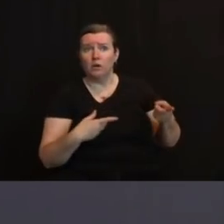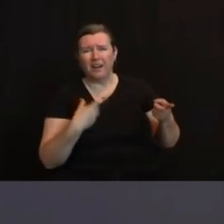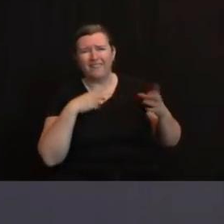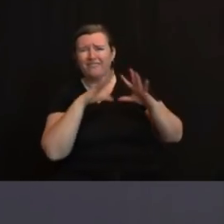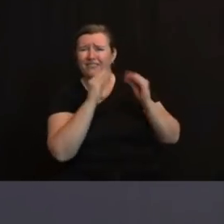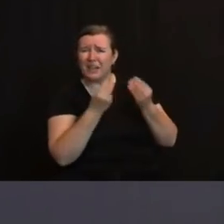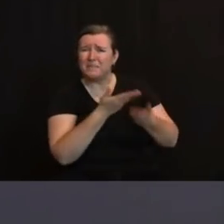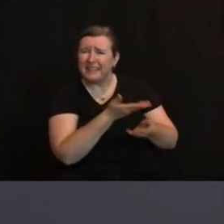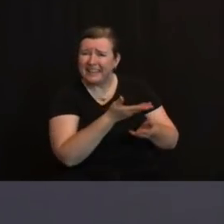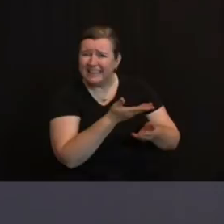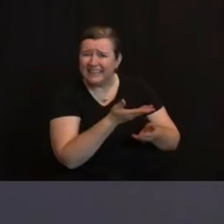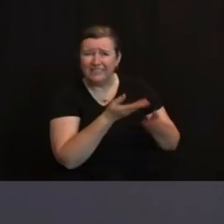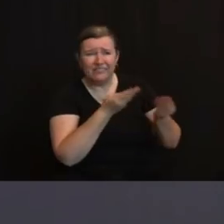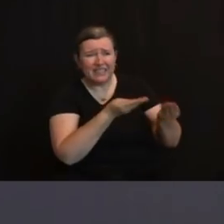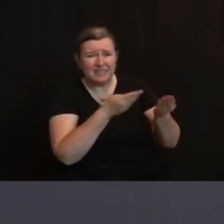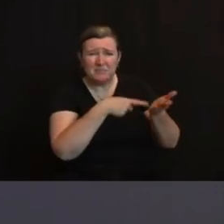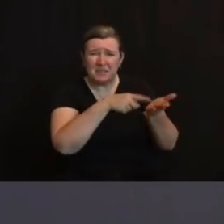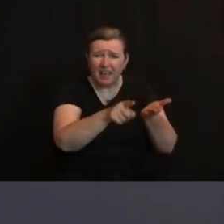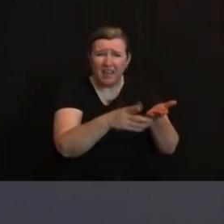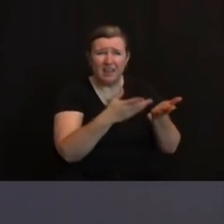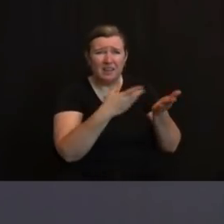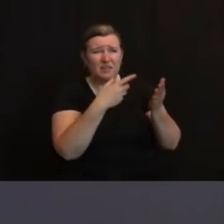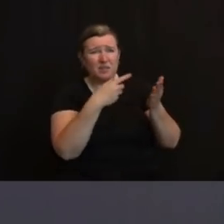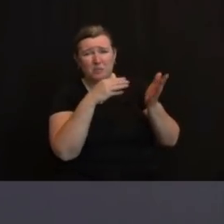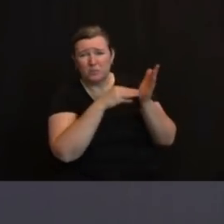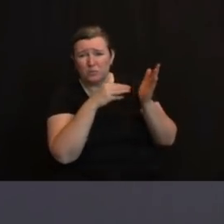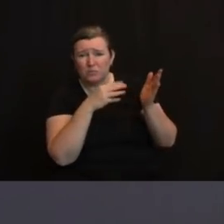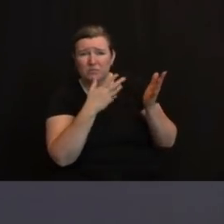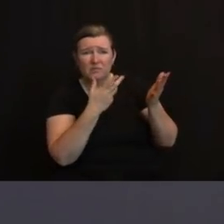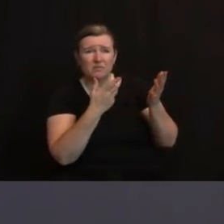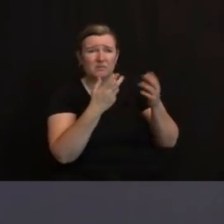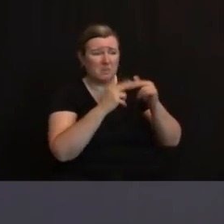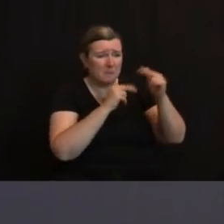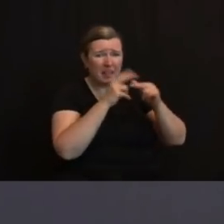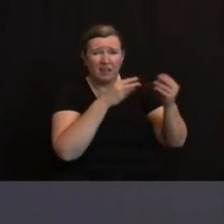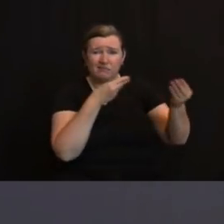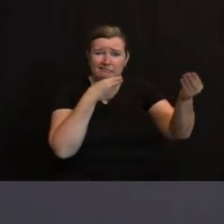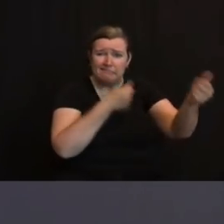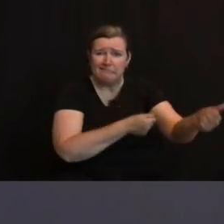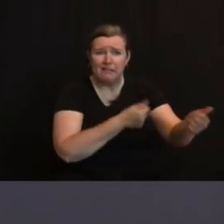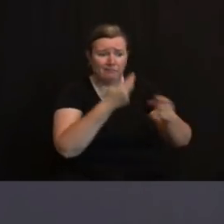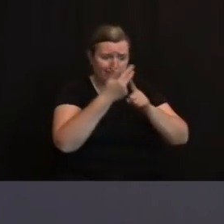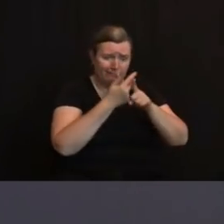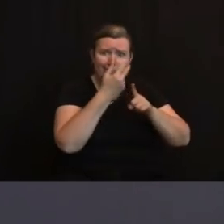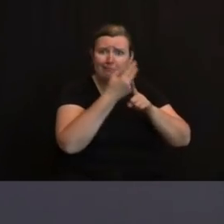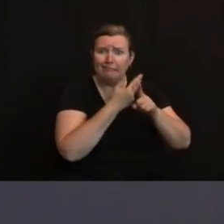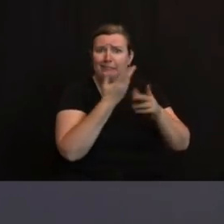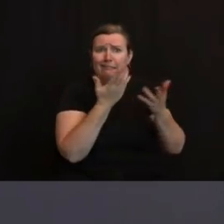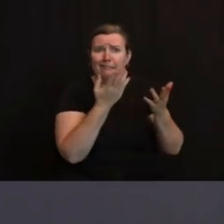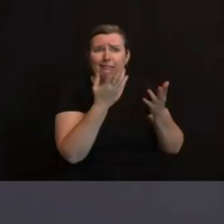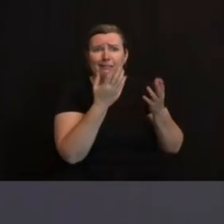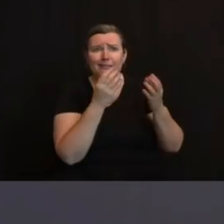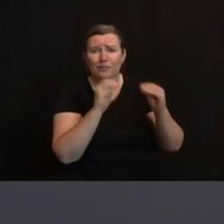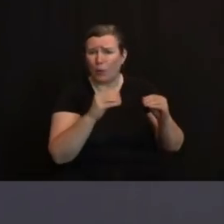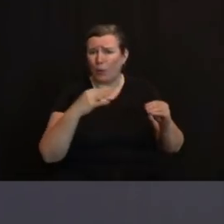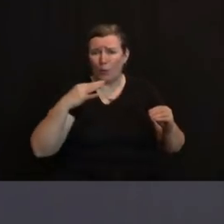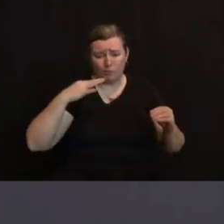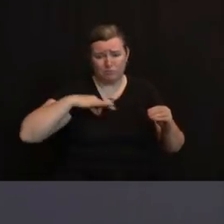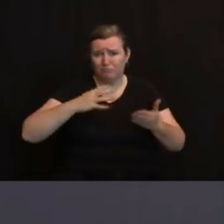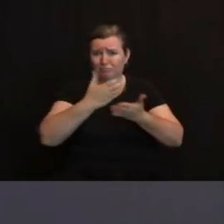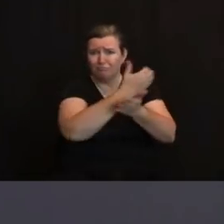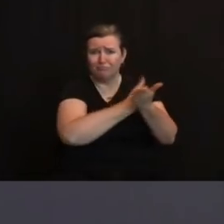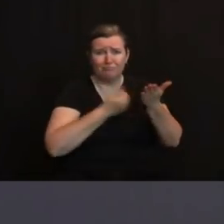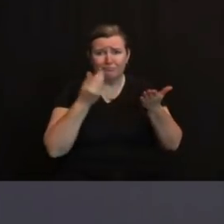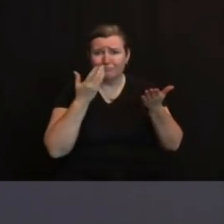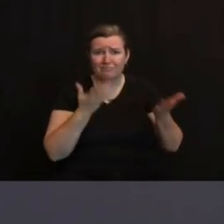have bills to pay, rent to pay on their buildings, and it's been 3.5 months now since they've had any revenue. Have you given any thought